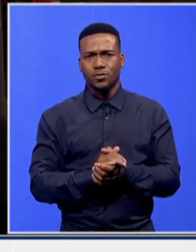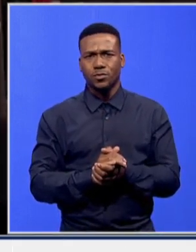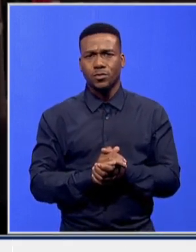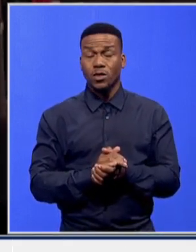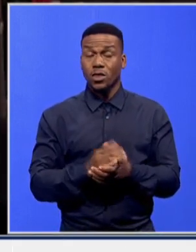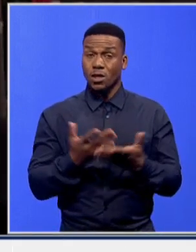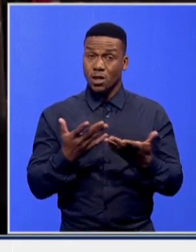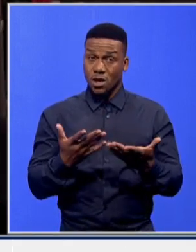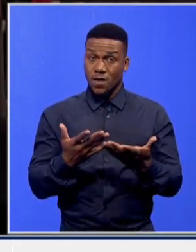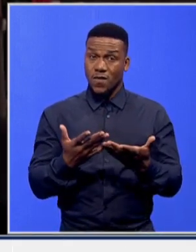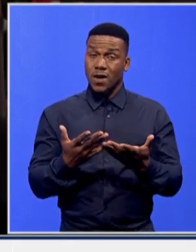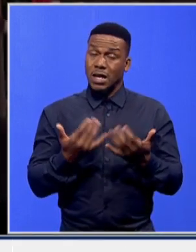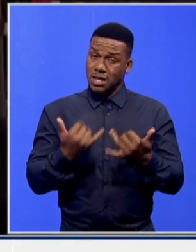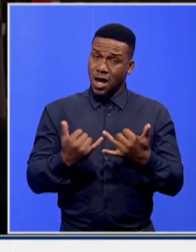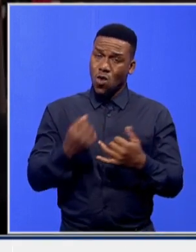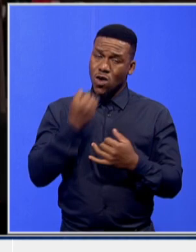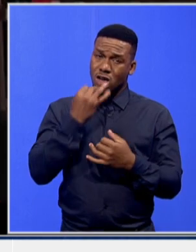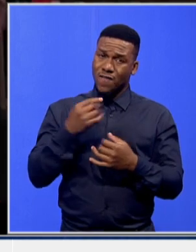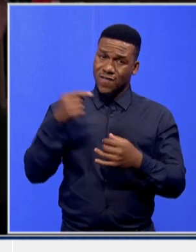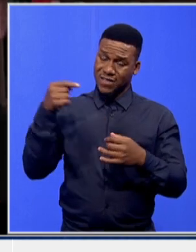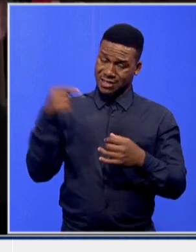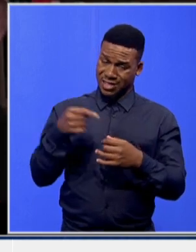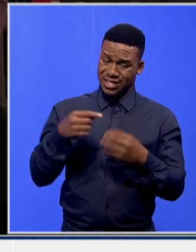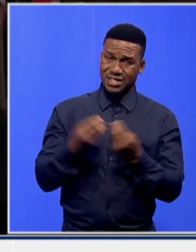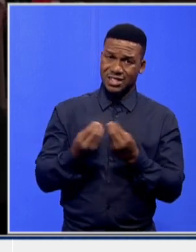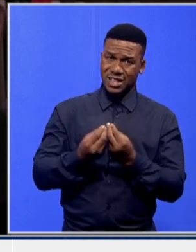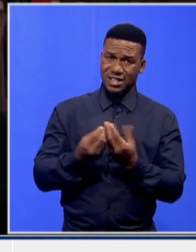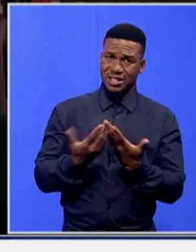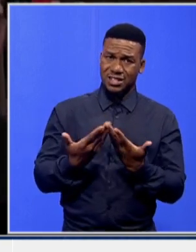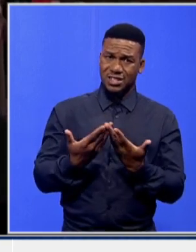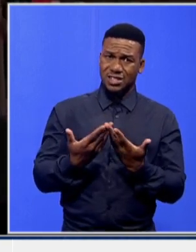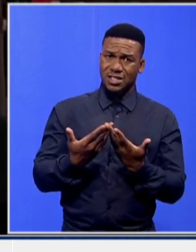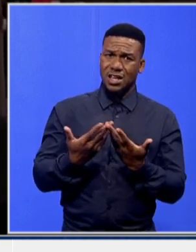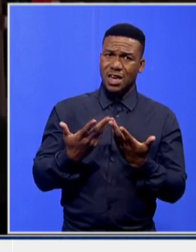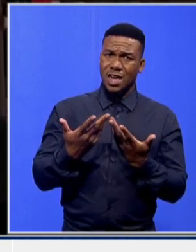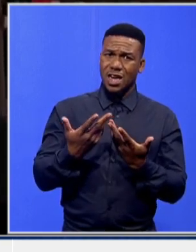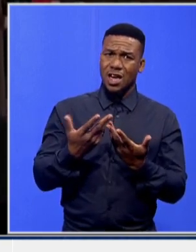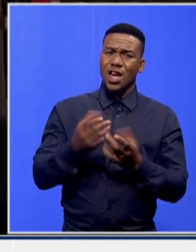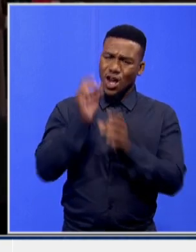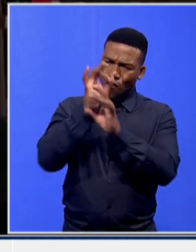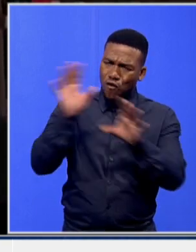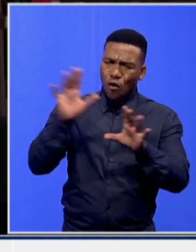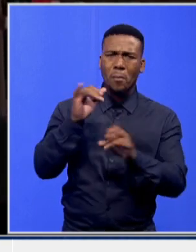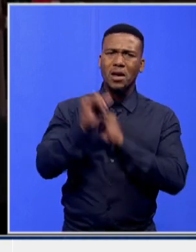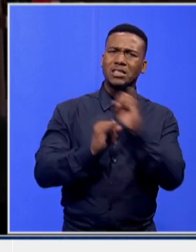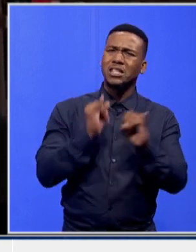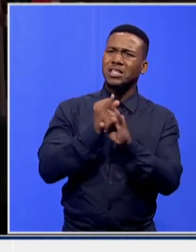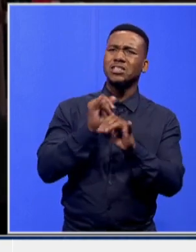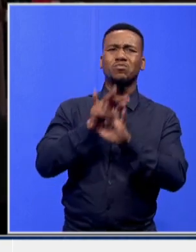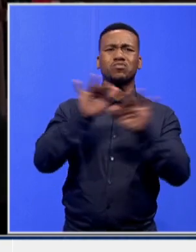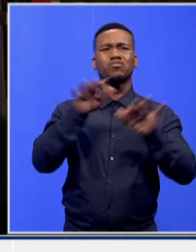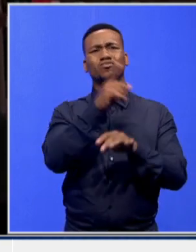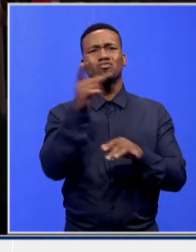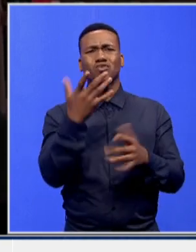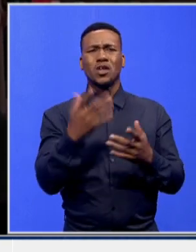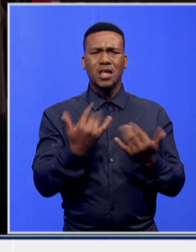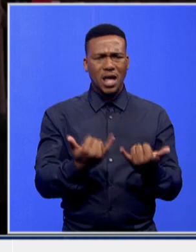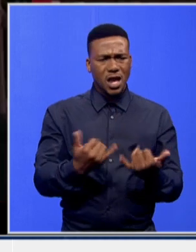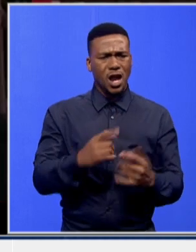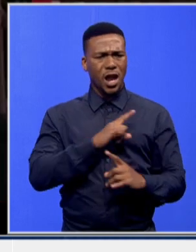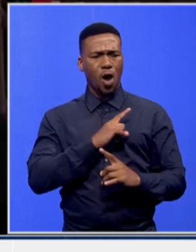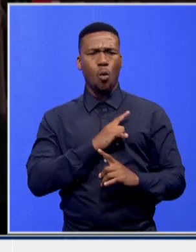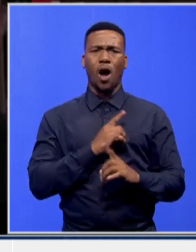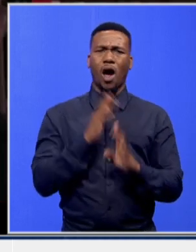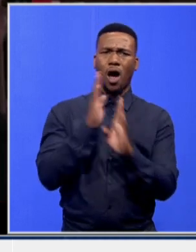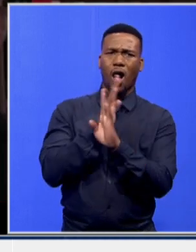then taking place, even where you're speaking to international funders, why then go about this exemption? I mean, talk to me about the conversation that was had